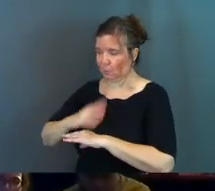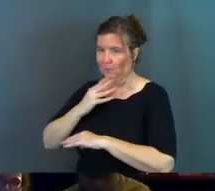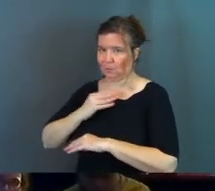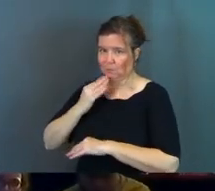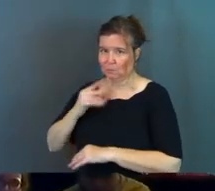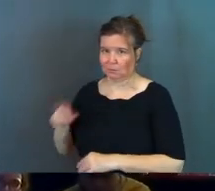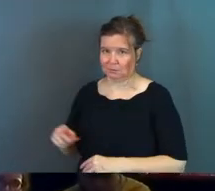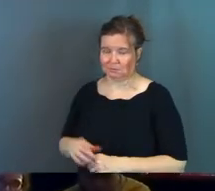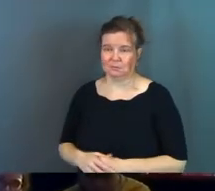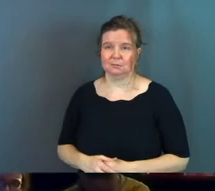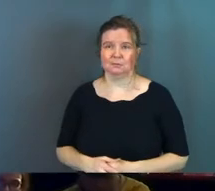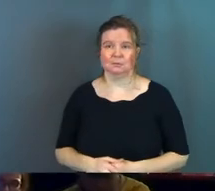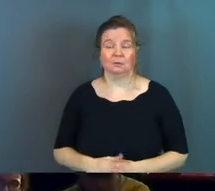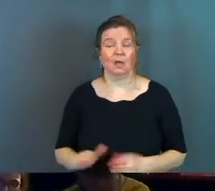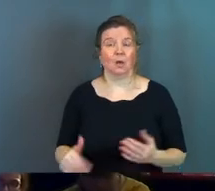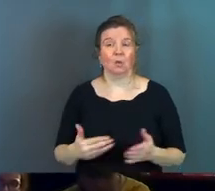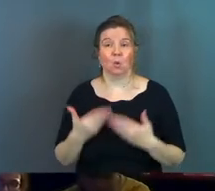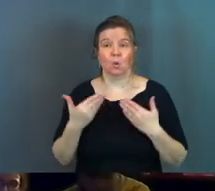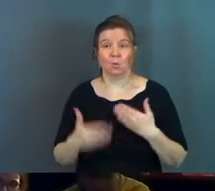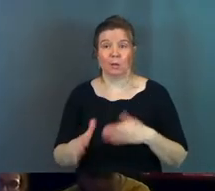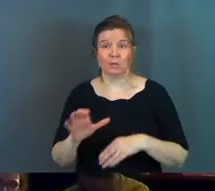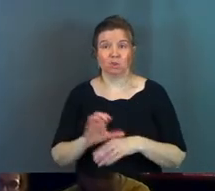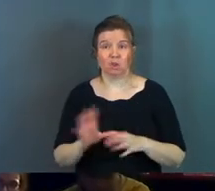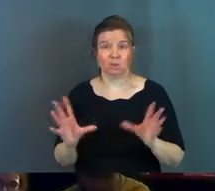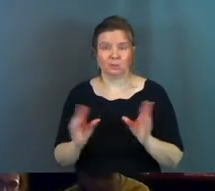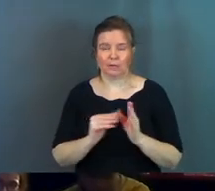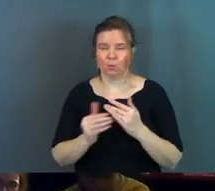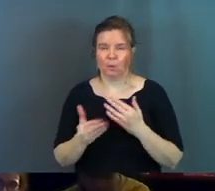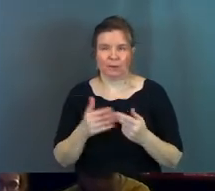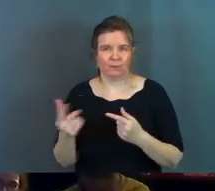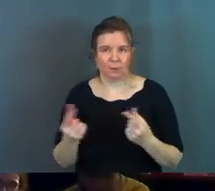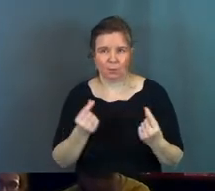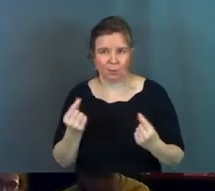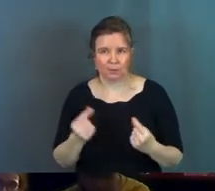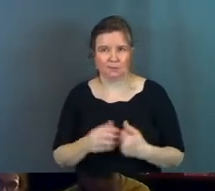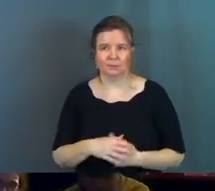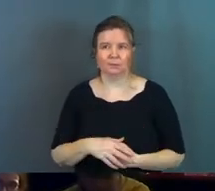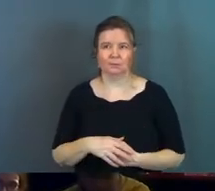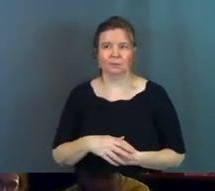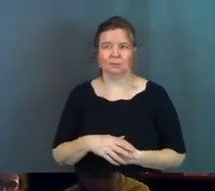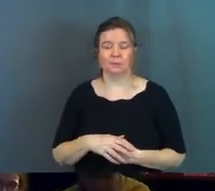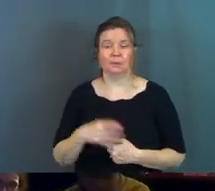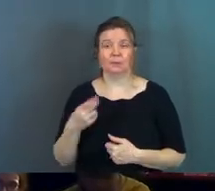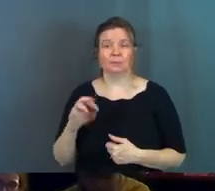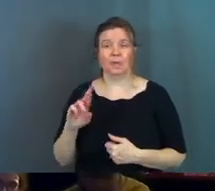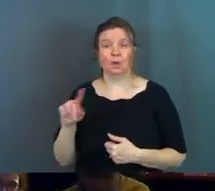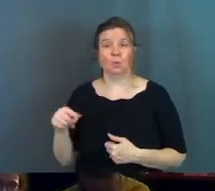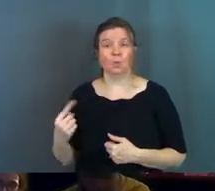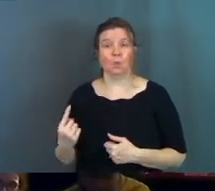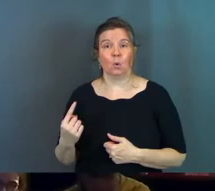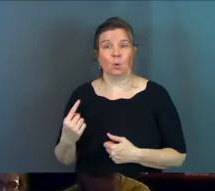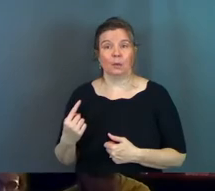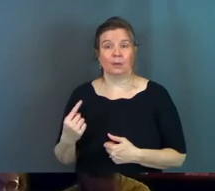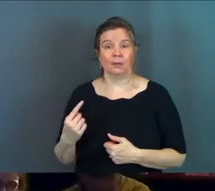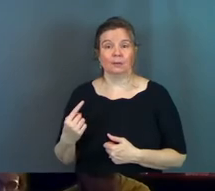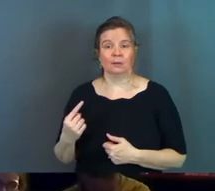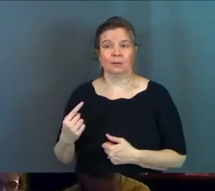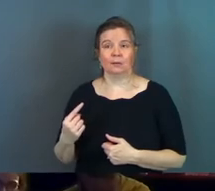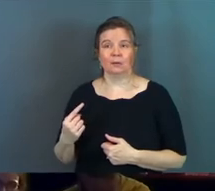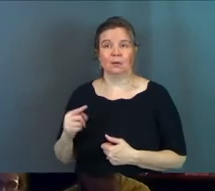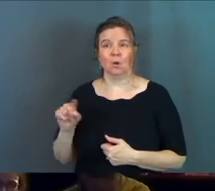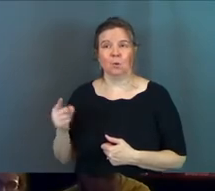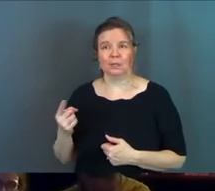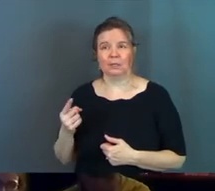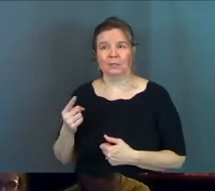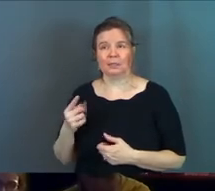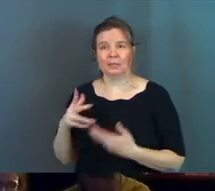with the Jews. And the whole rest of the church conference or whatever they're doing Peter will only,